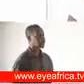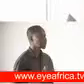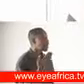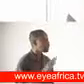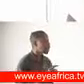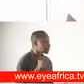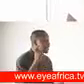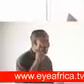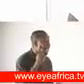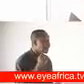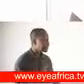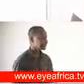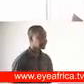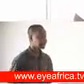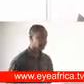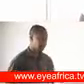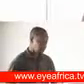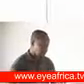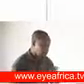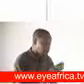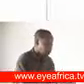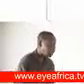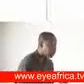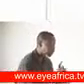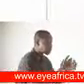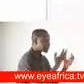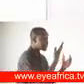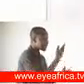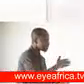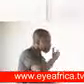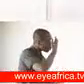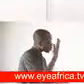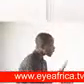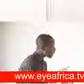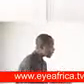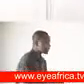From the date, we move on to the salutation.